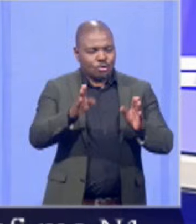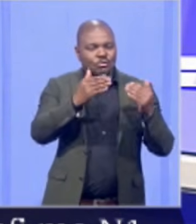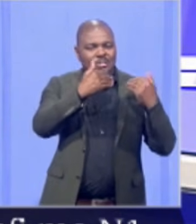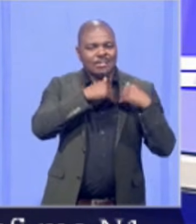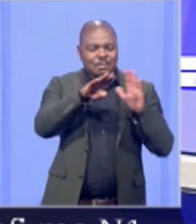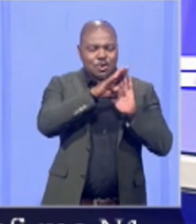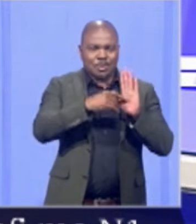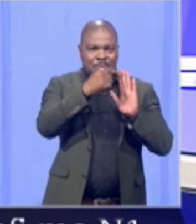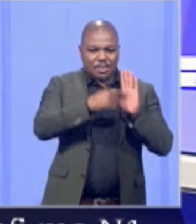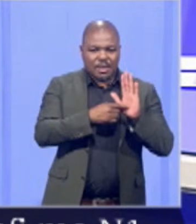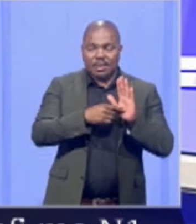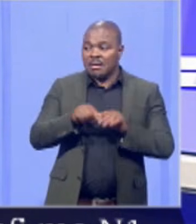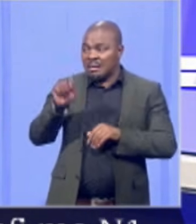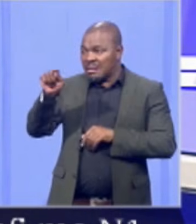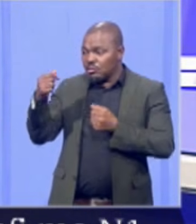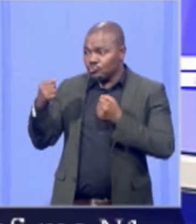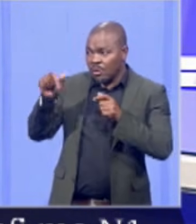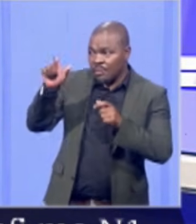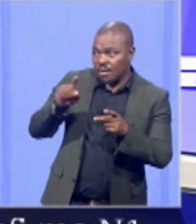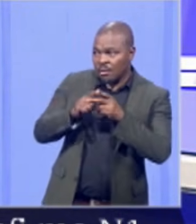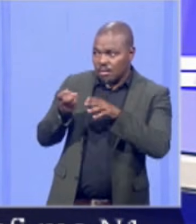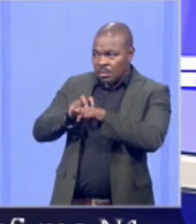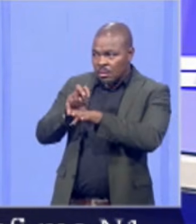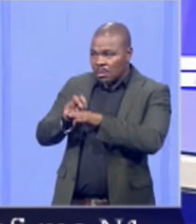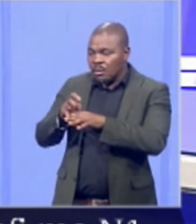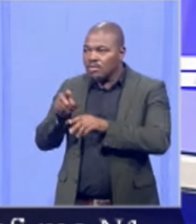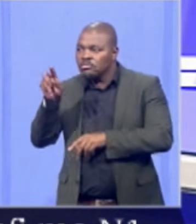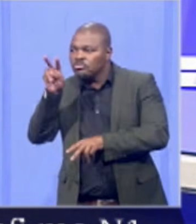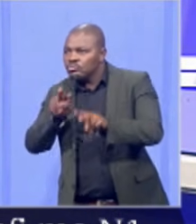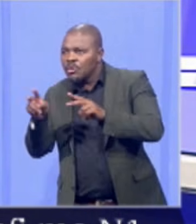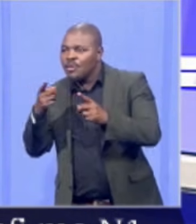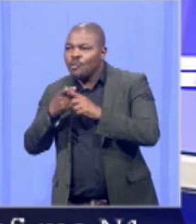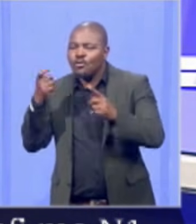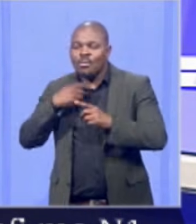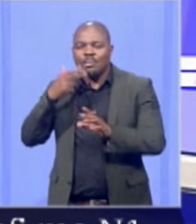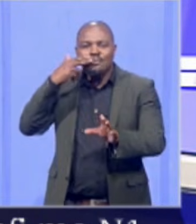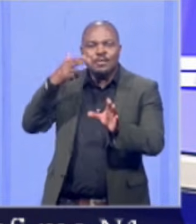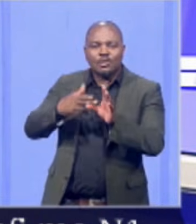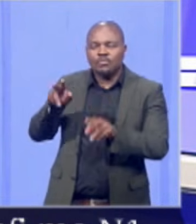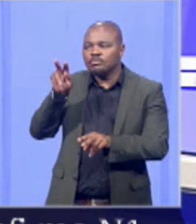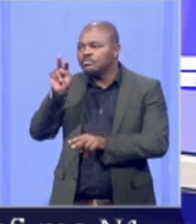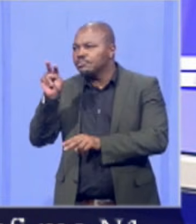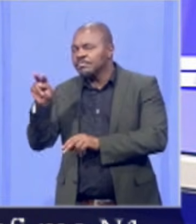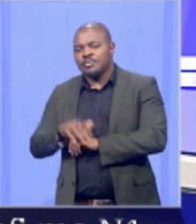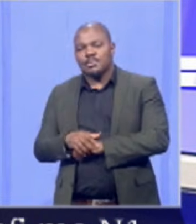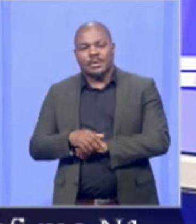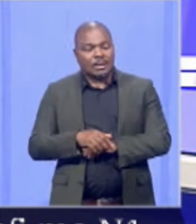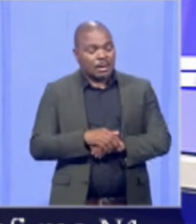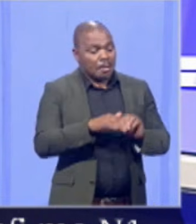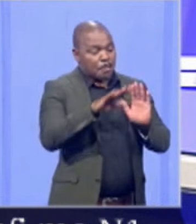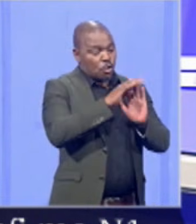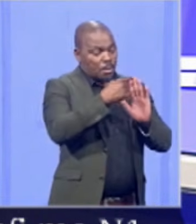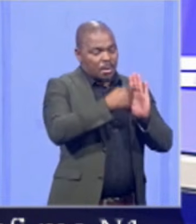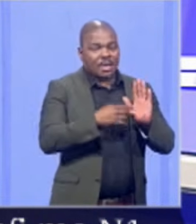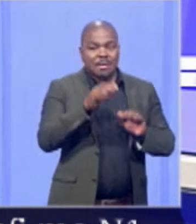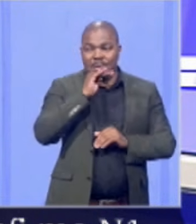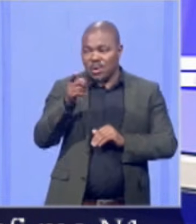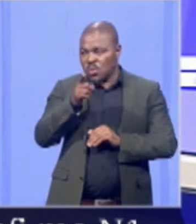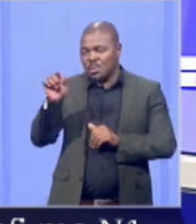leo le kubileng bakgweetsi ga mmogo le bapagami kwa diteišeneng tse di itsegeng tsa lookwane. Letsholo le rotloetsa mokgwa